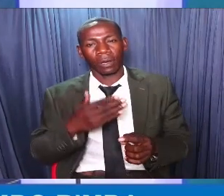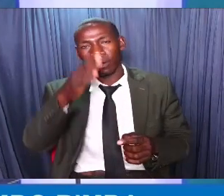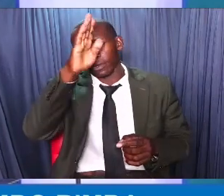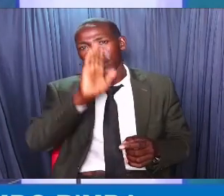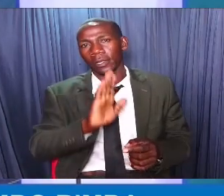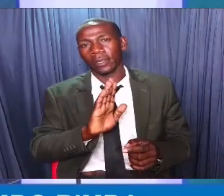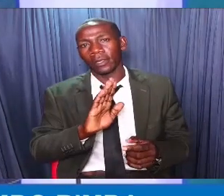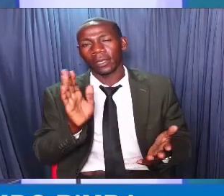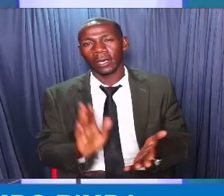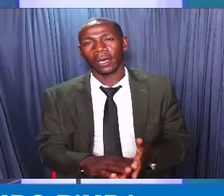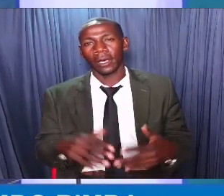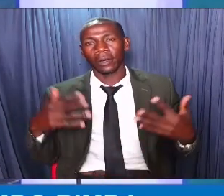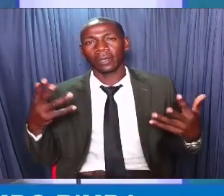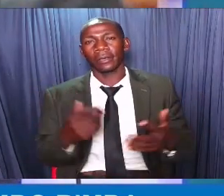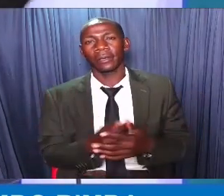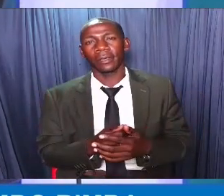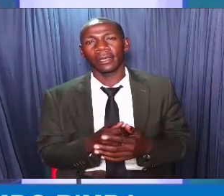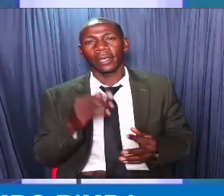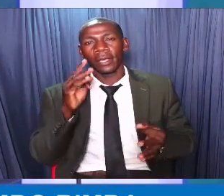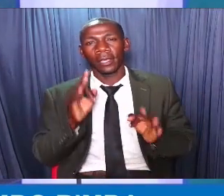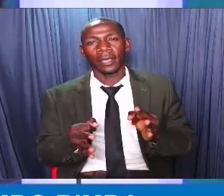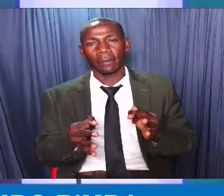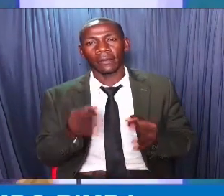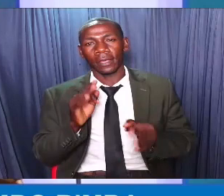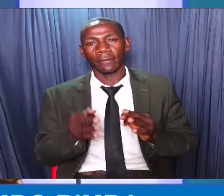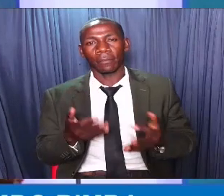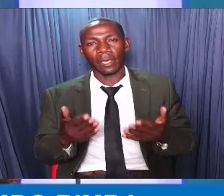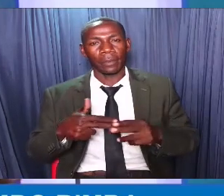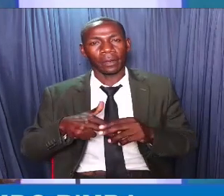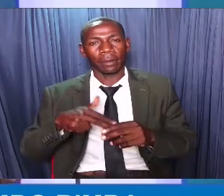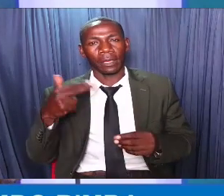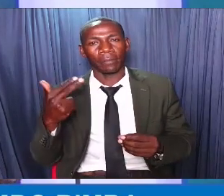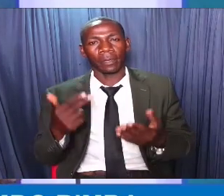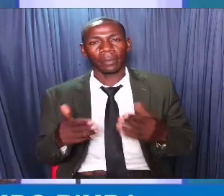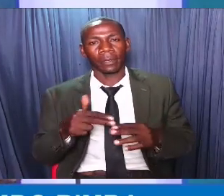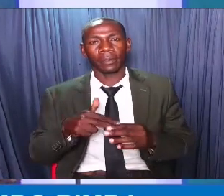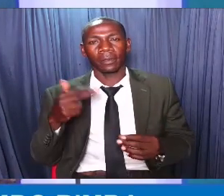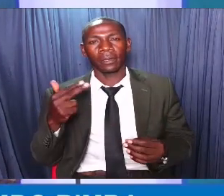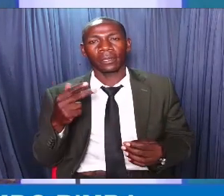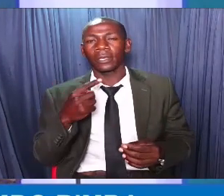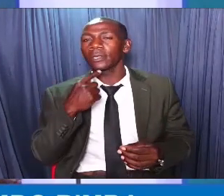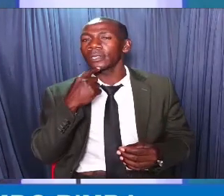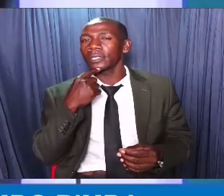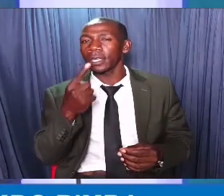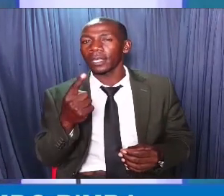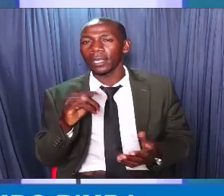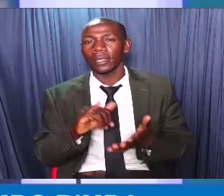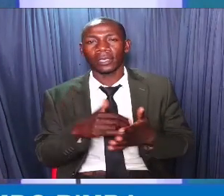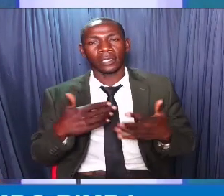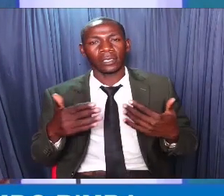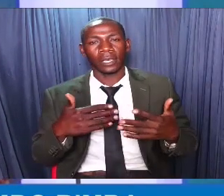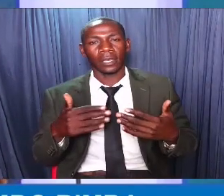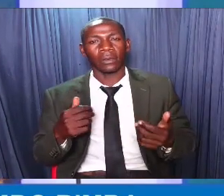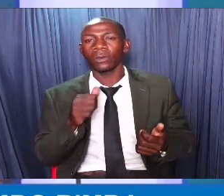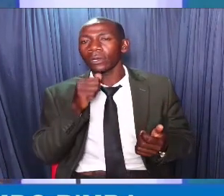God. Hallelujah. Hallelujah. Kama umefika mahali umekata tamaa. If you go to a point and despair. Wasema ishara zilikuwa zamani. You say